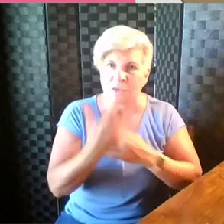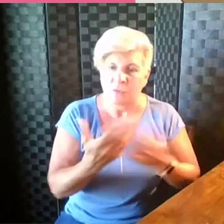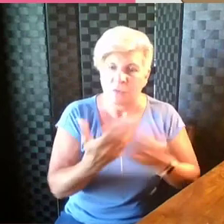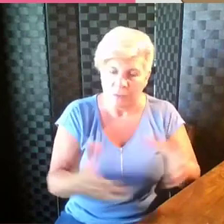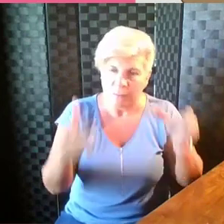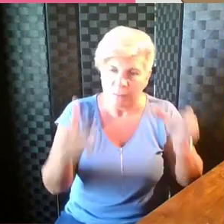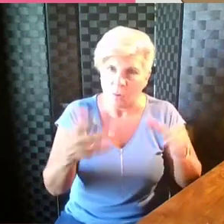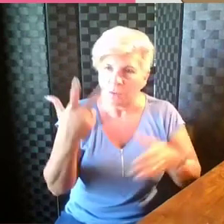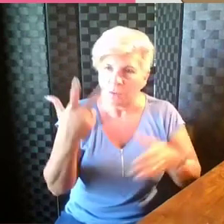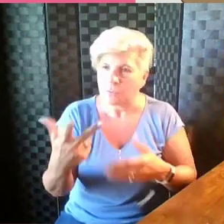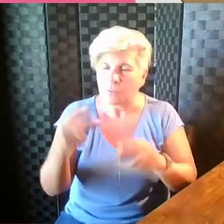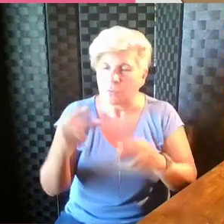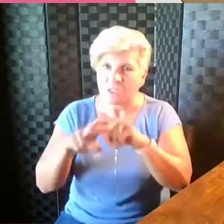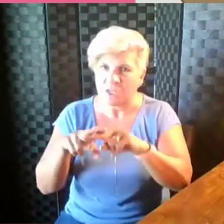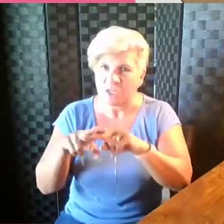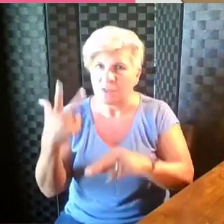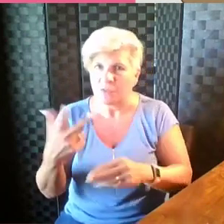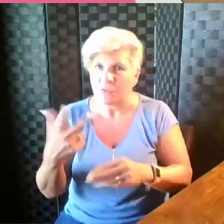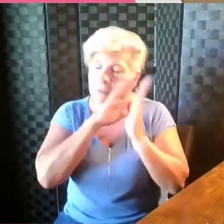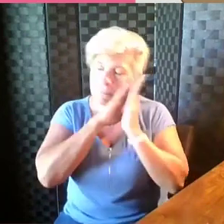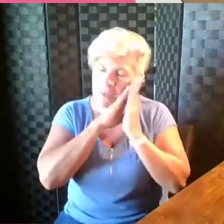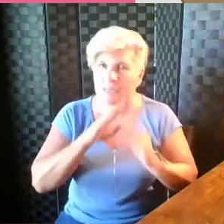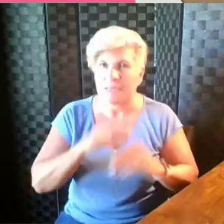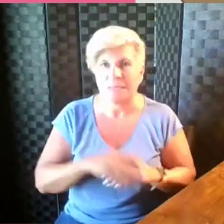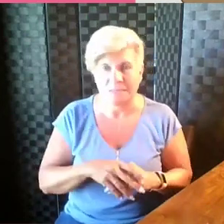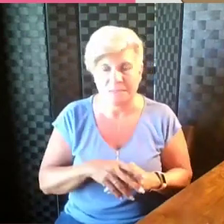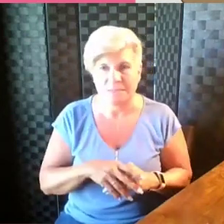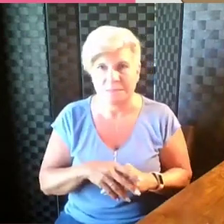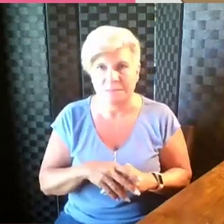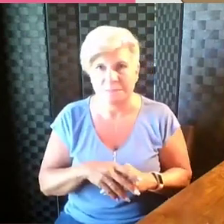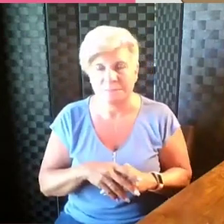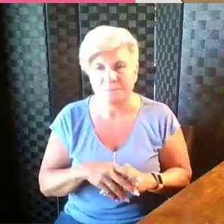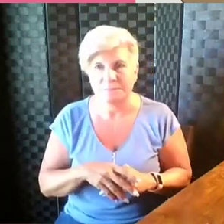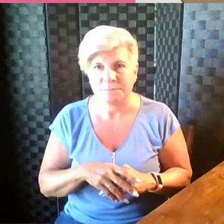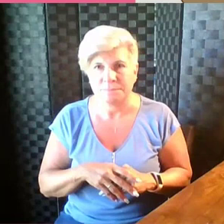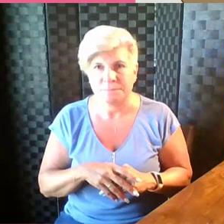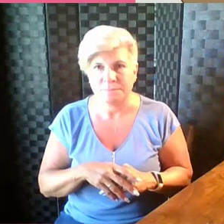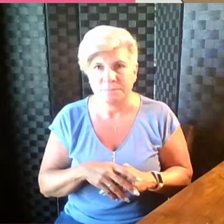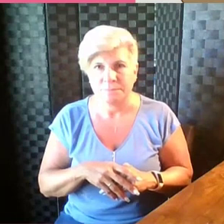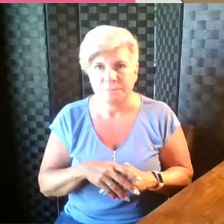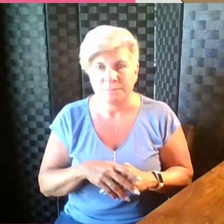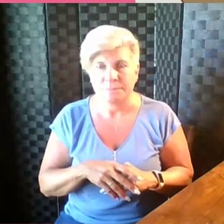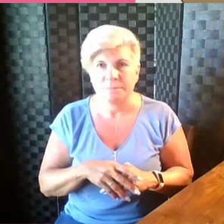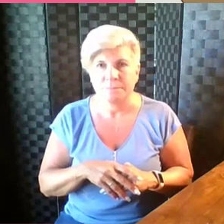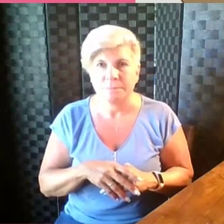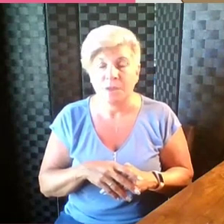and 3 beds that she could sleep in. So there were 3 of everything.